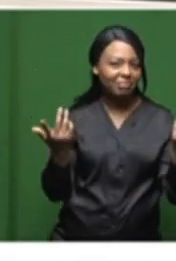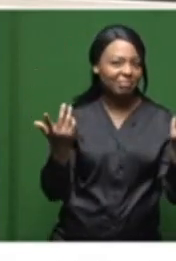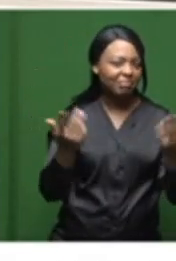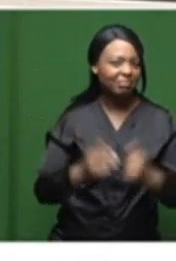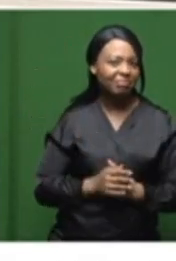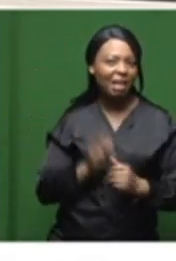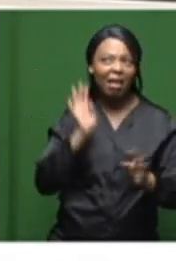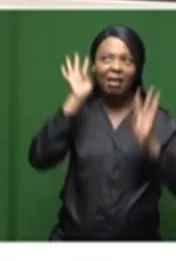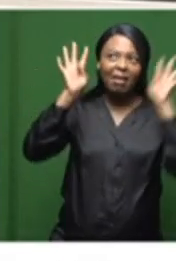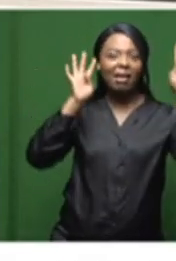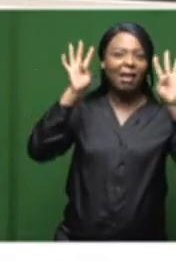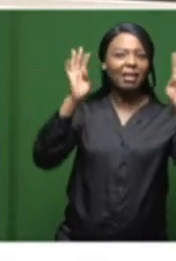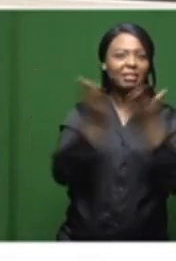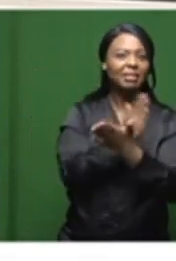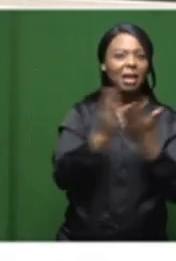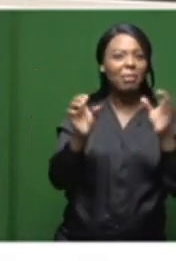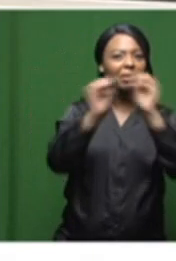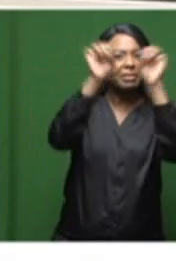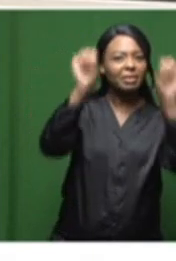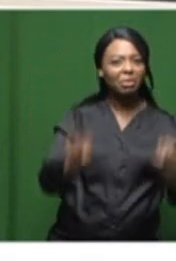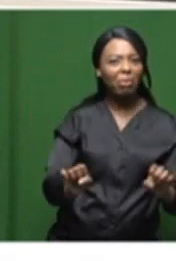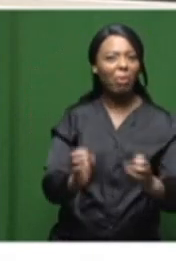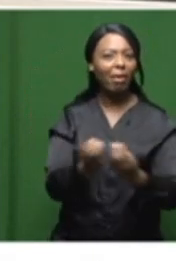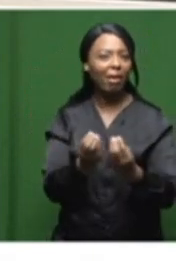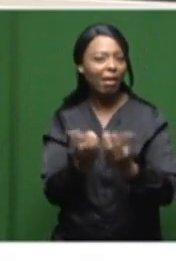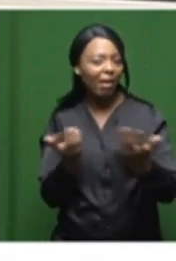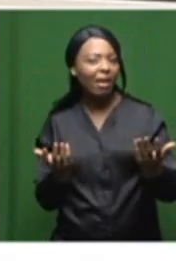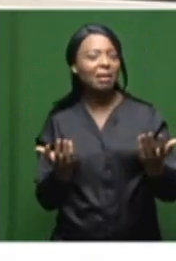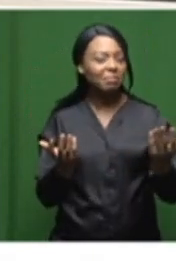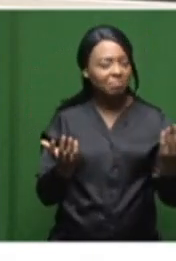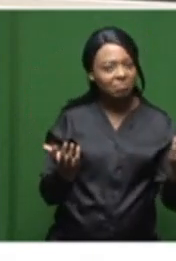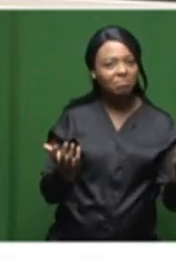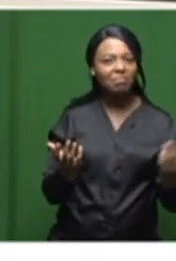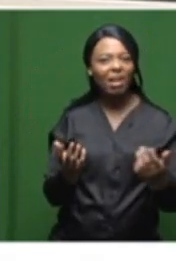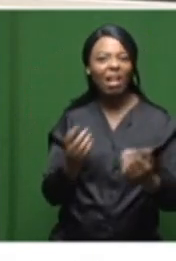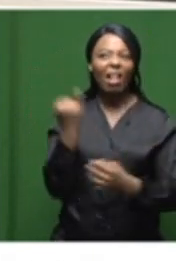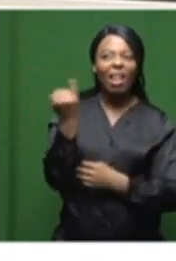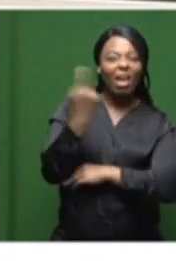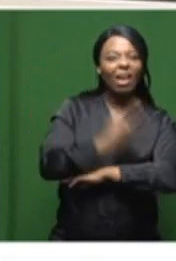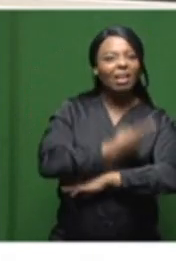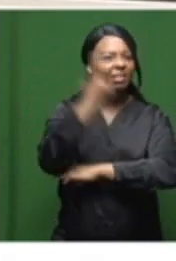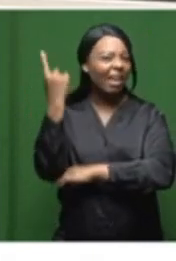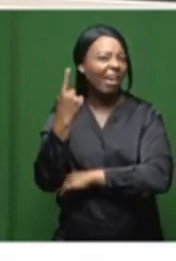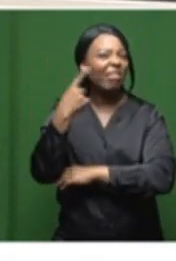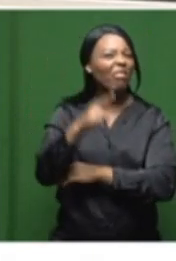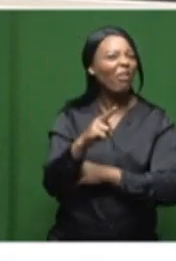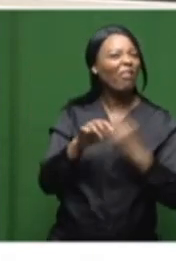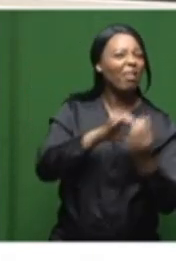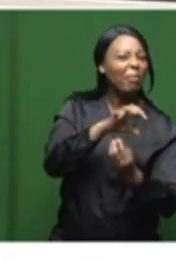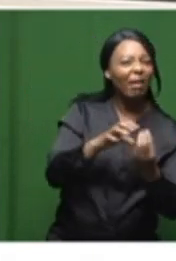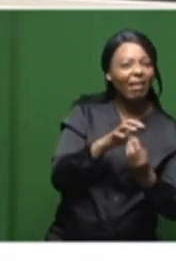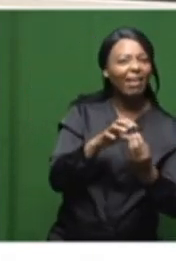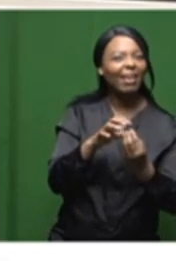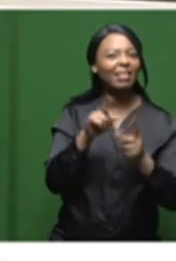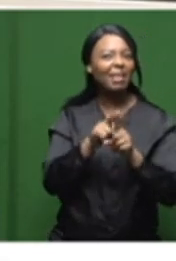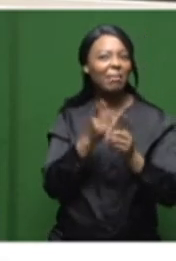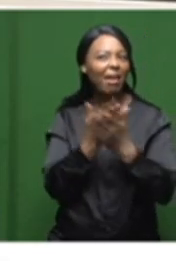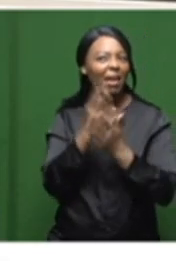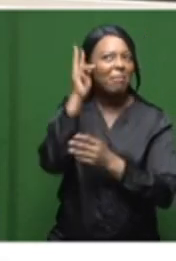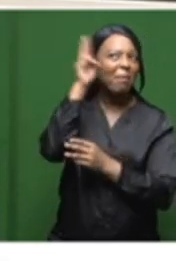recreating some of the studio shots here, and just like a day that is dedicated to family and making memories